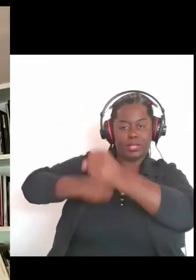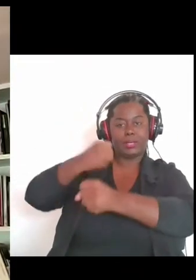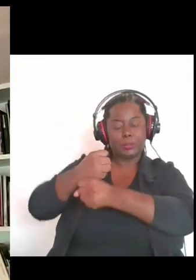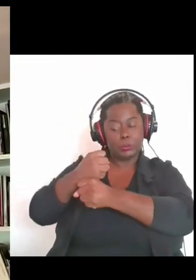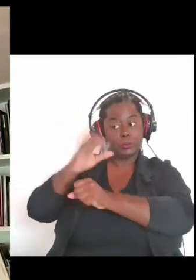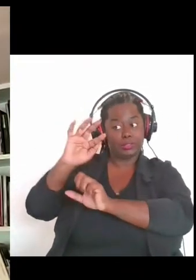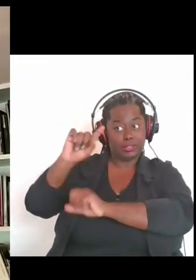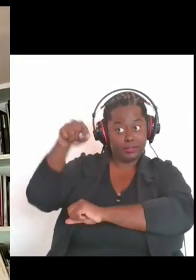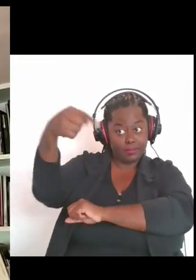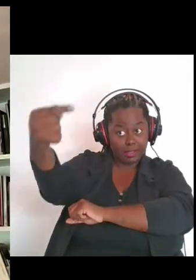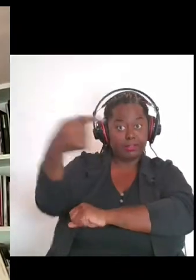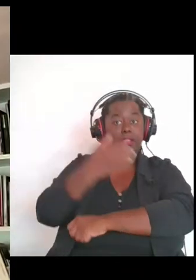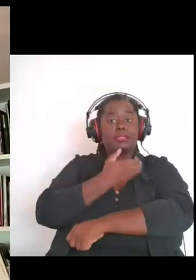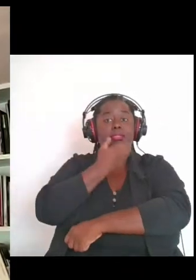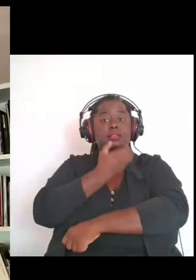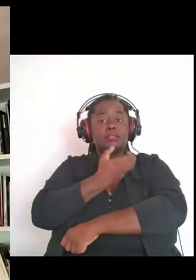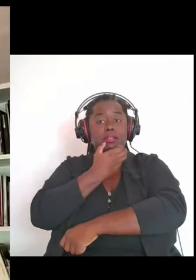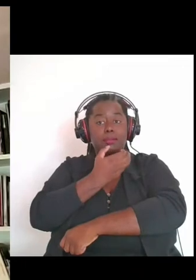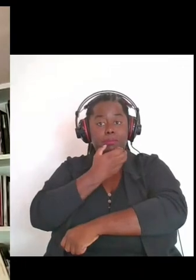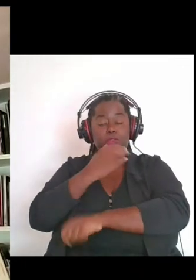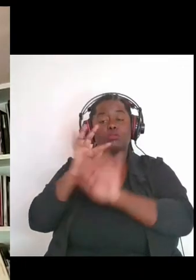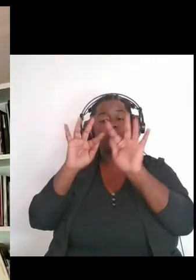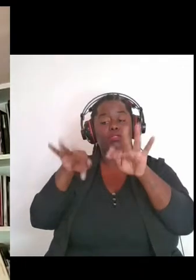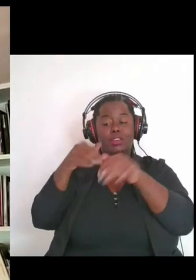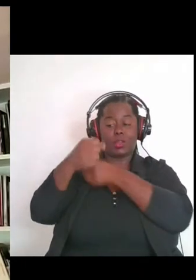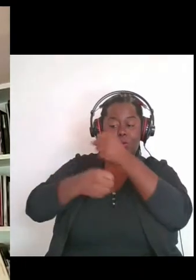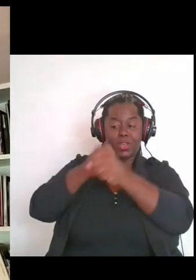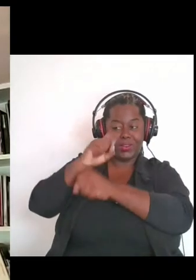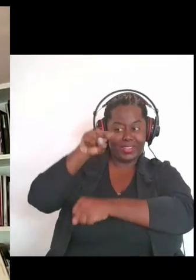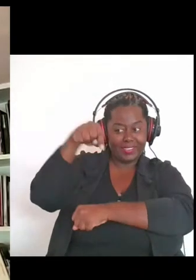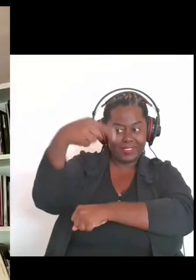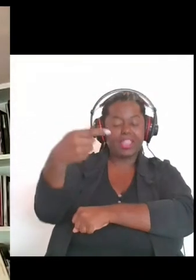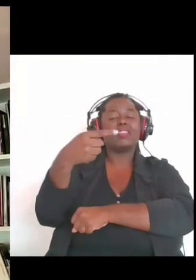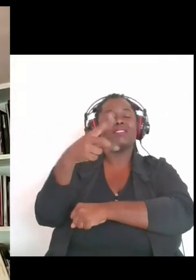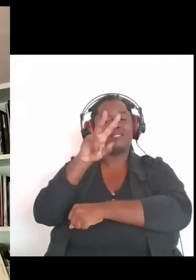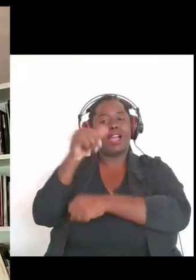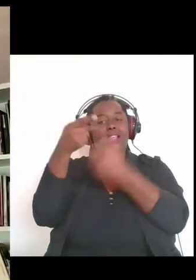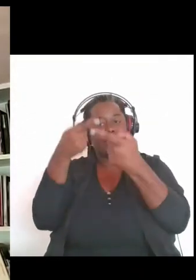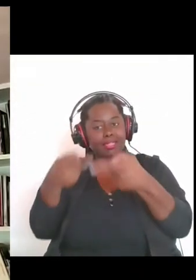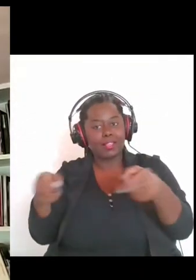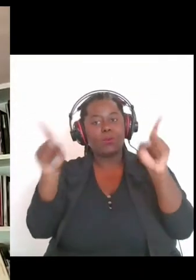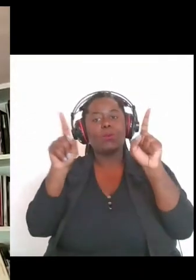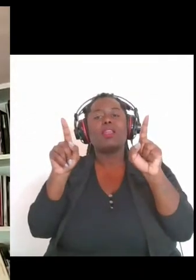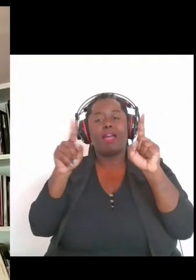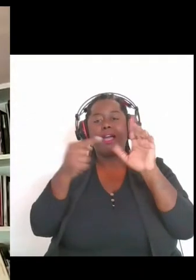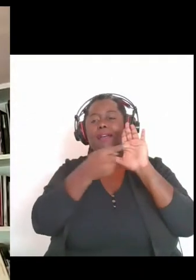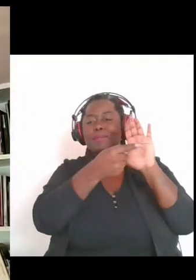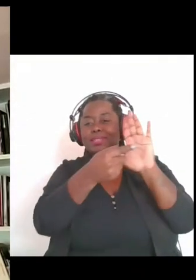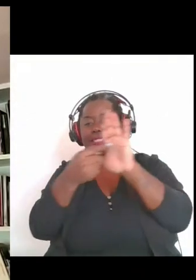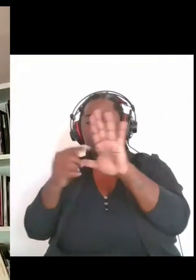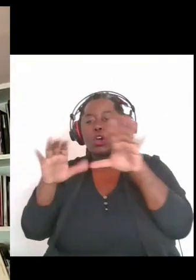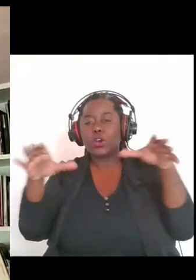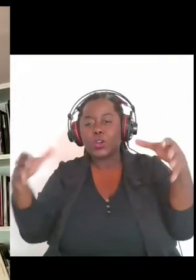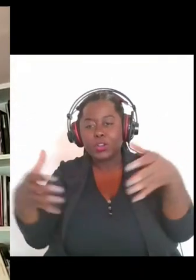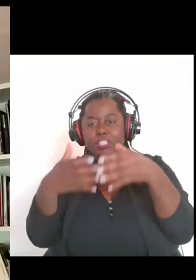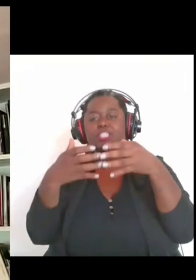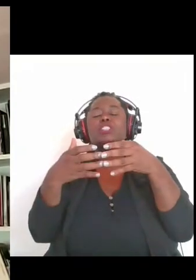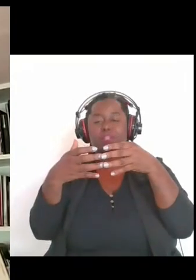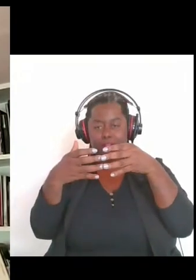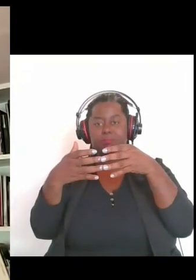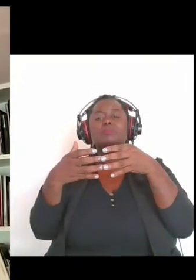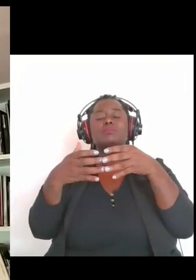the year which is going to be in December 2024 and it's going to be called queer histories